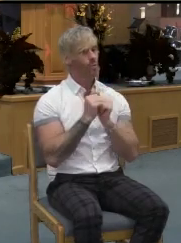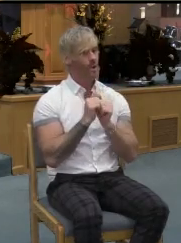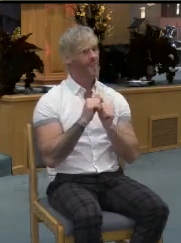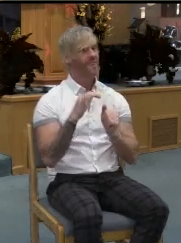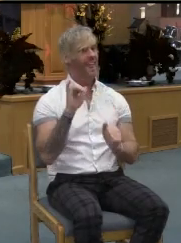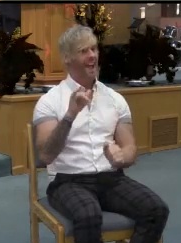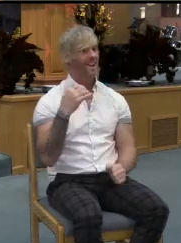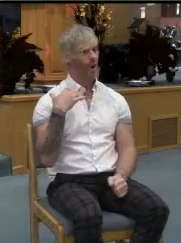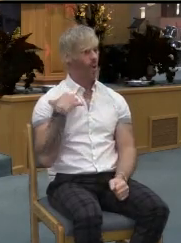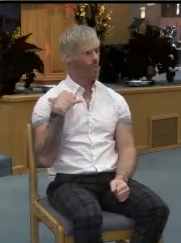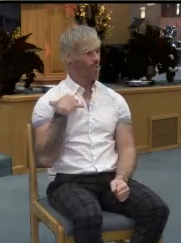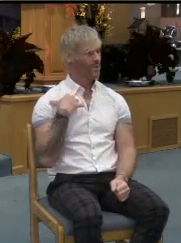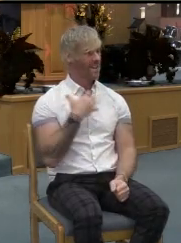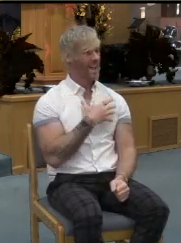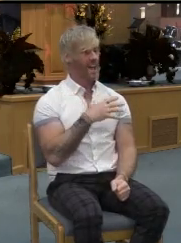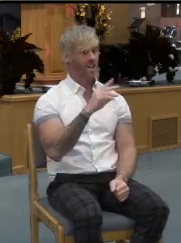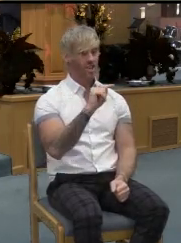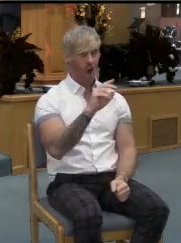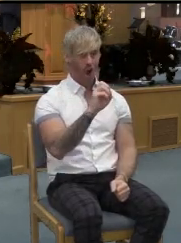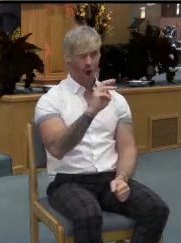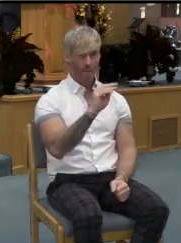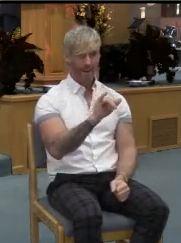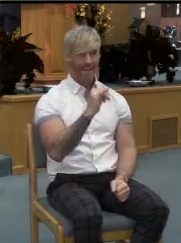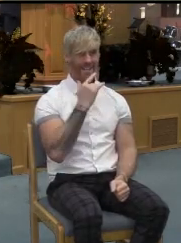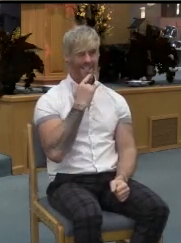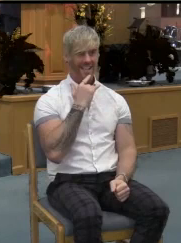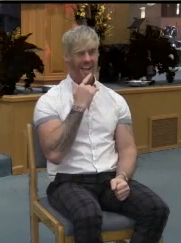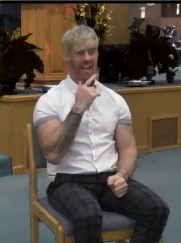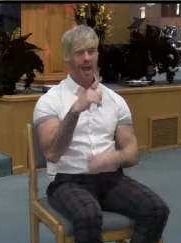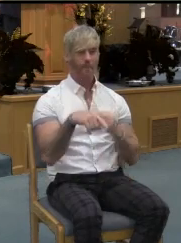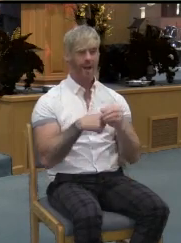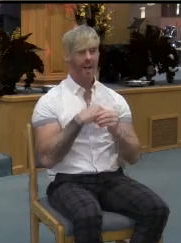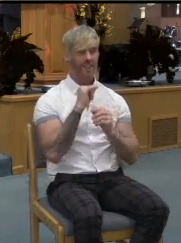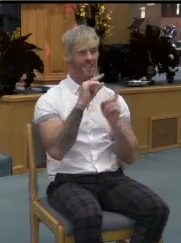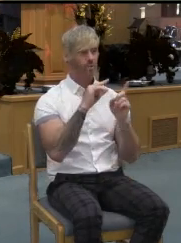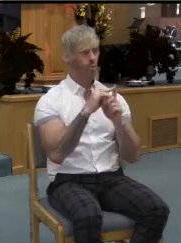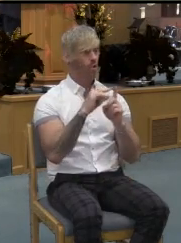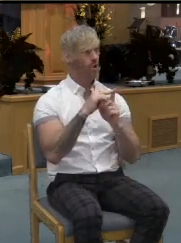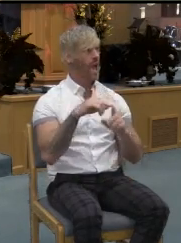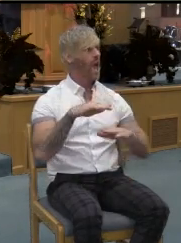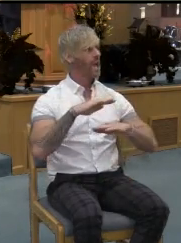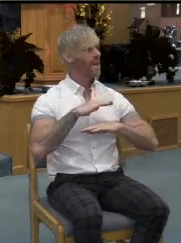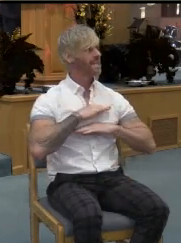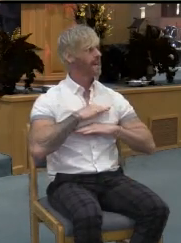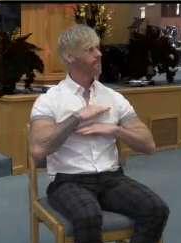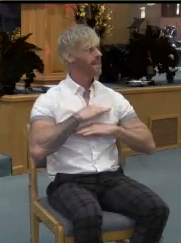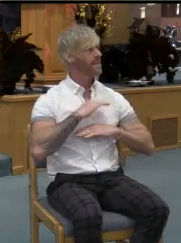And listen carefully to what Tommy Lasorda said about this word, contentment.